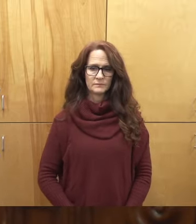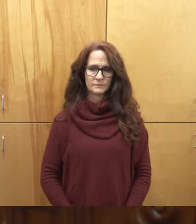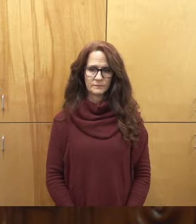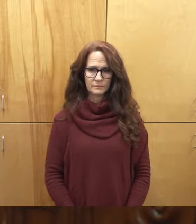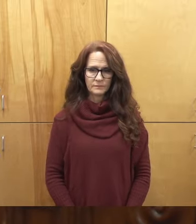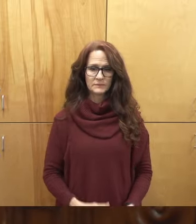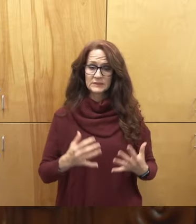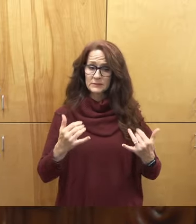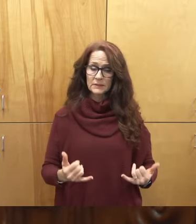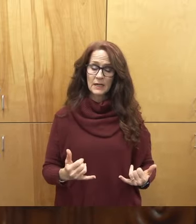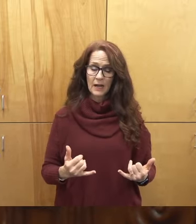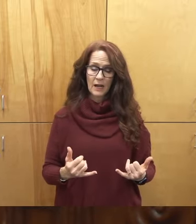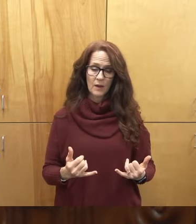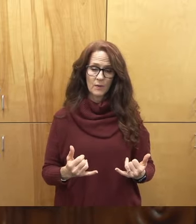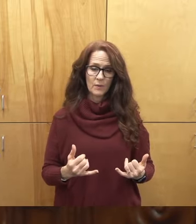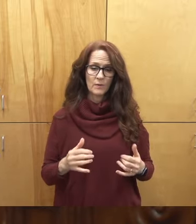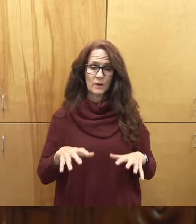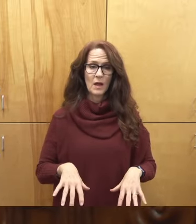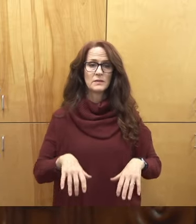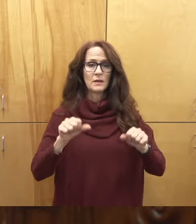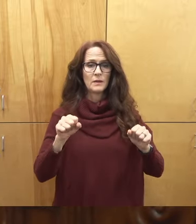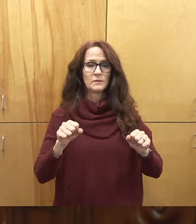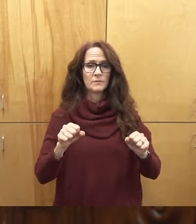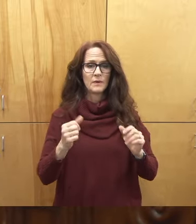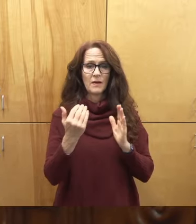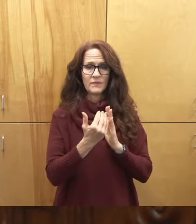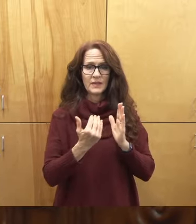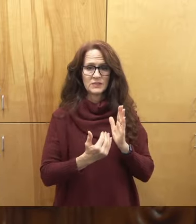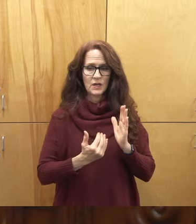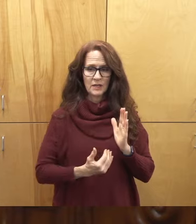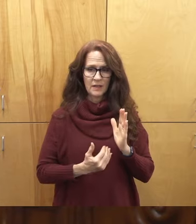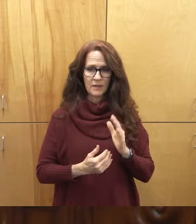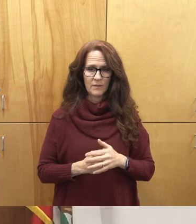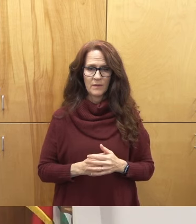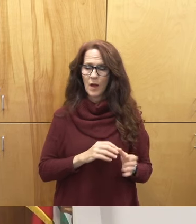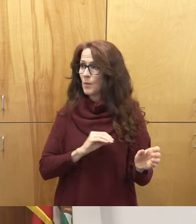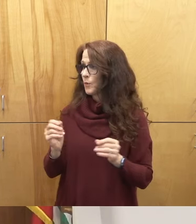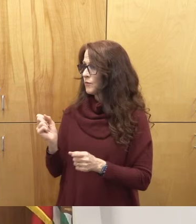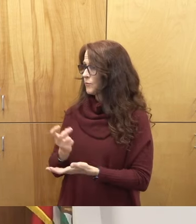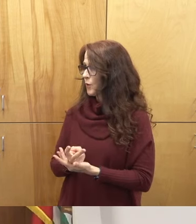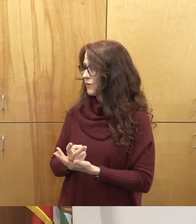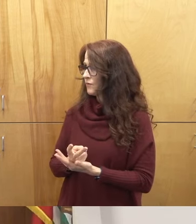And now we will go to adoption of the agenda. Move to approve.